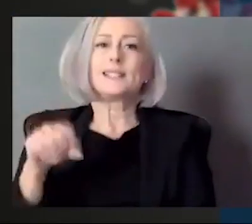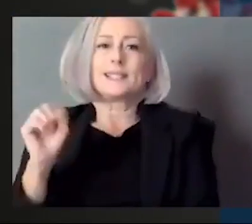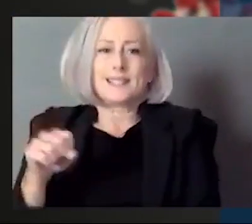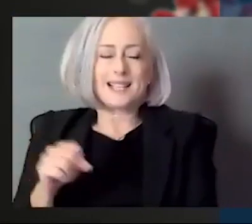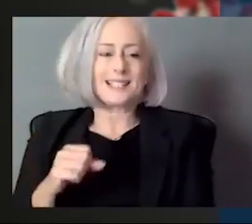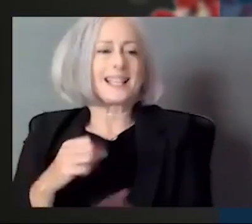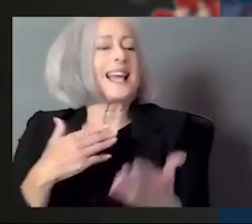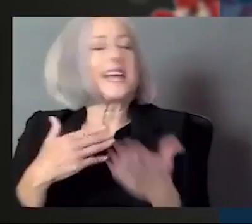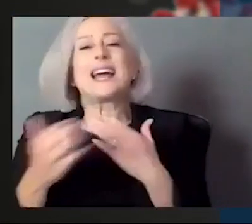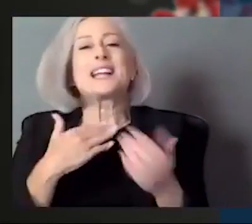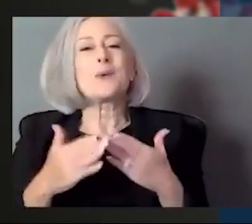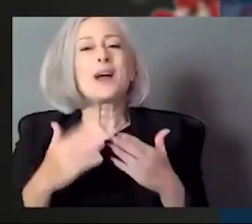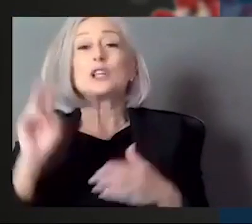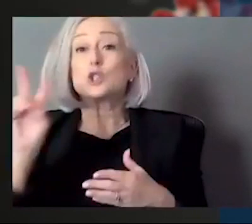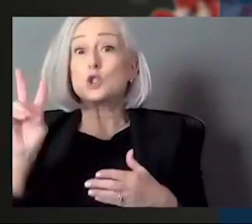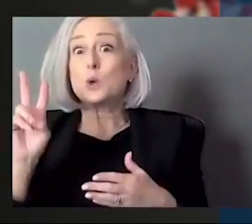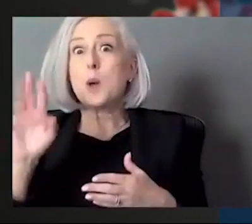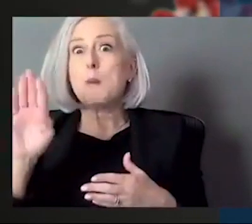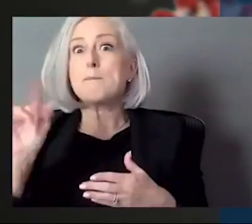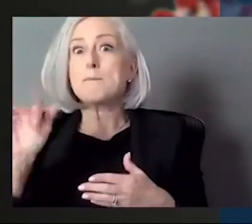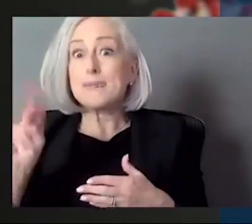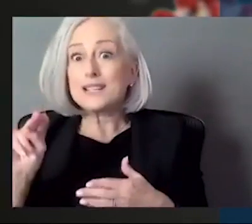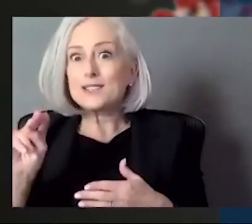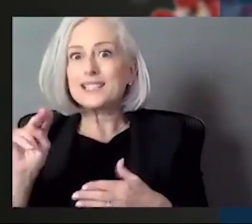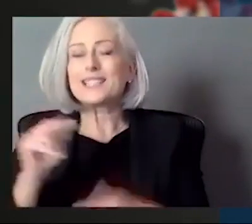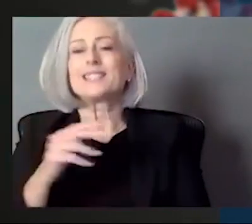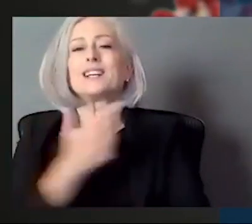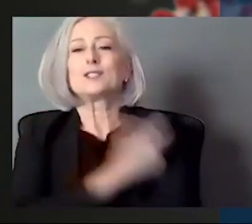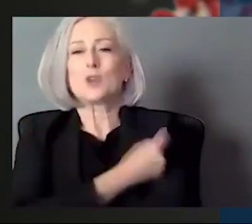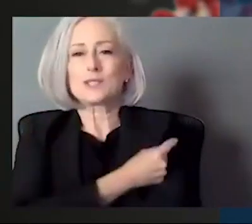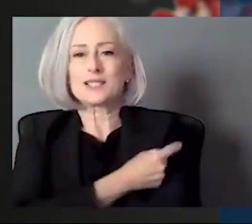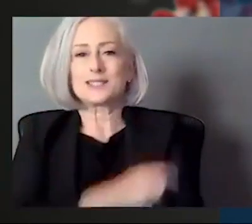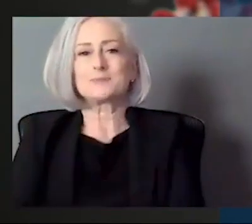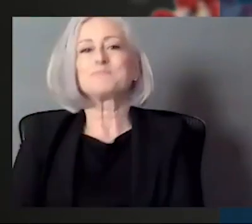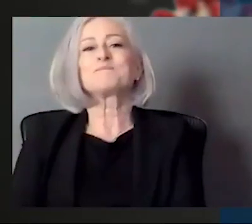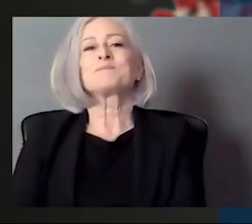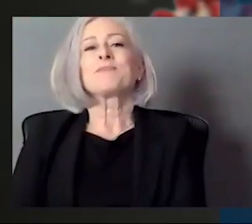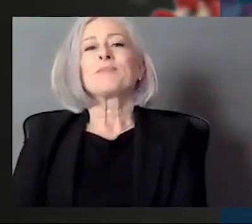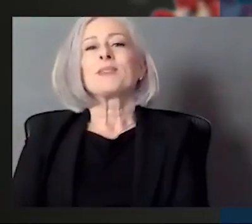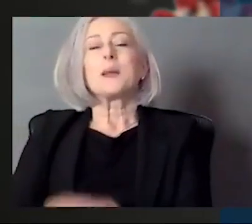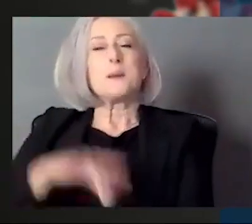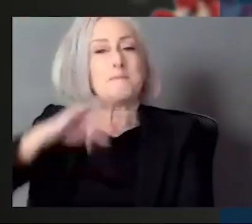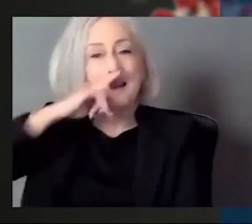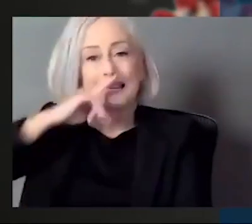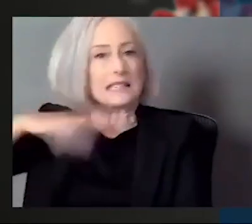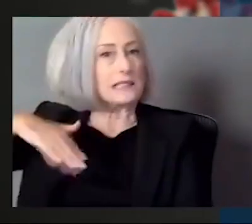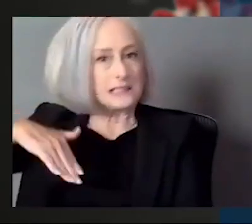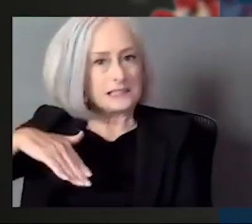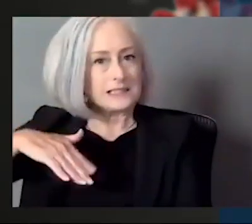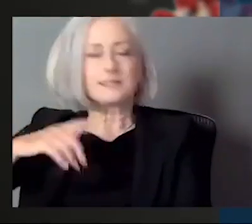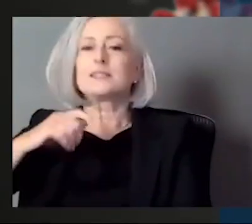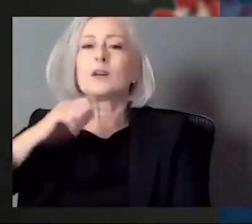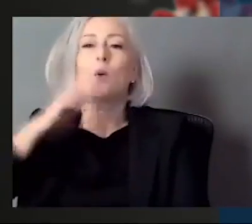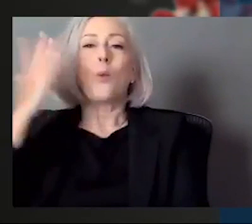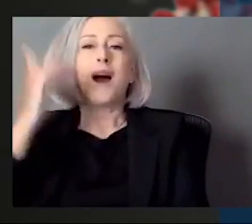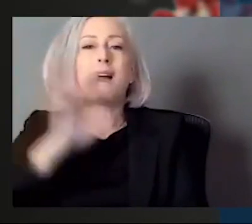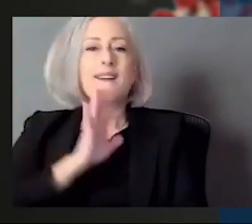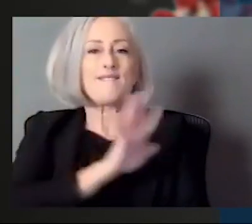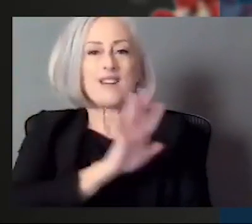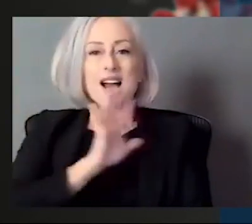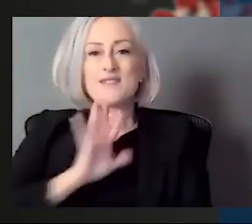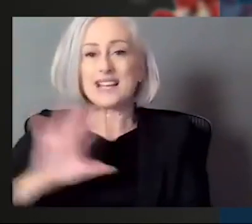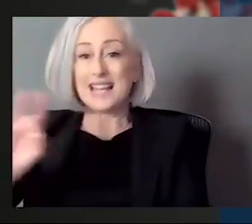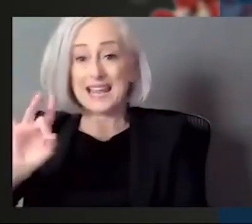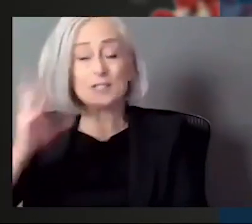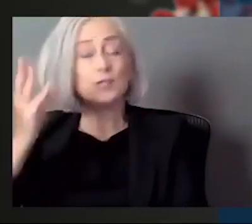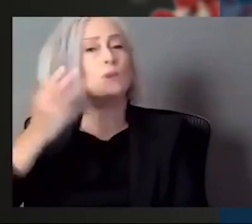doses, yes. So I took two of those doses, and but my kids haven't because they're too young. They're 5 and 8. So talk to us a little bit about the